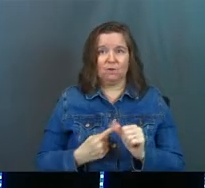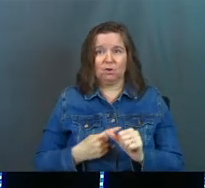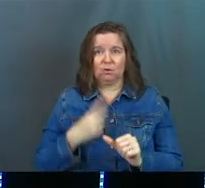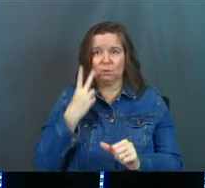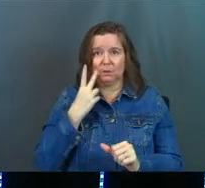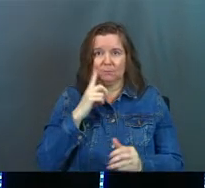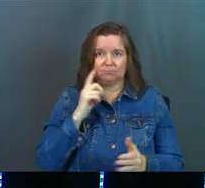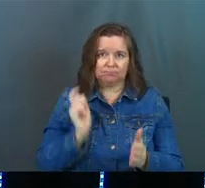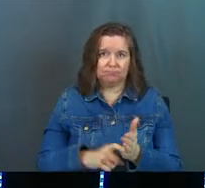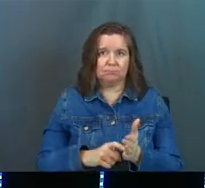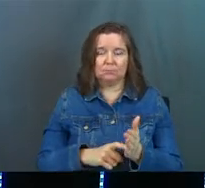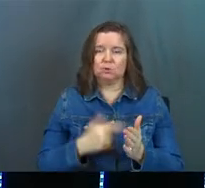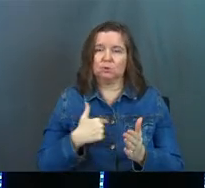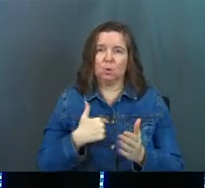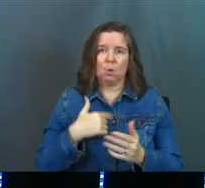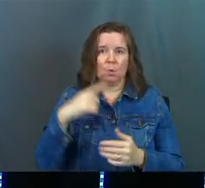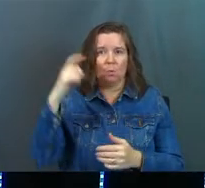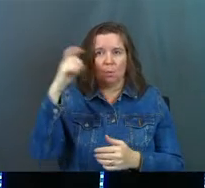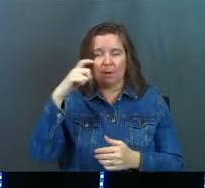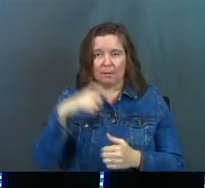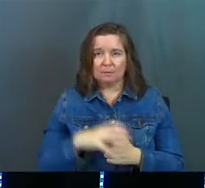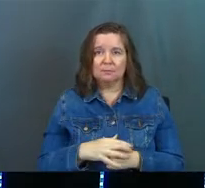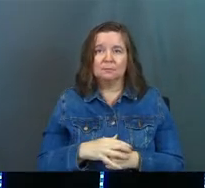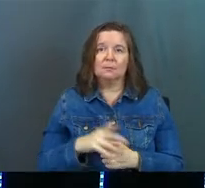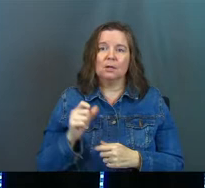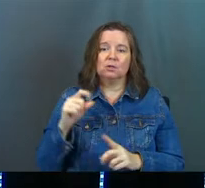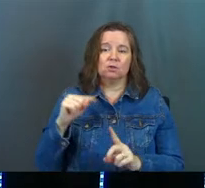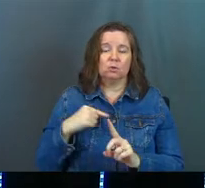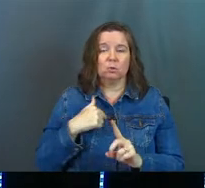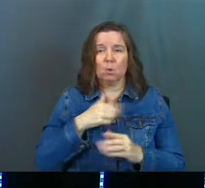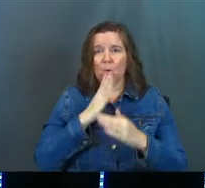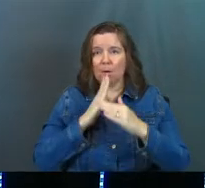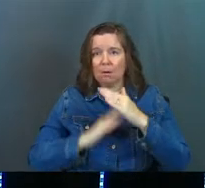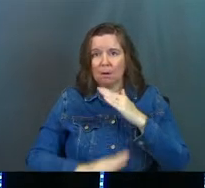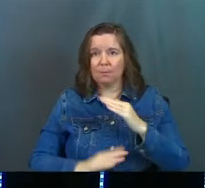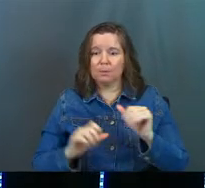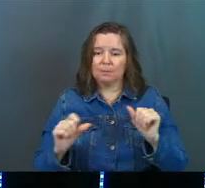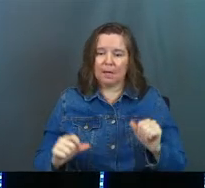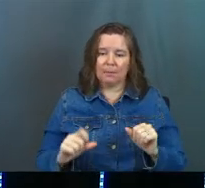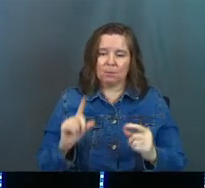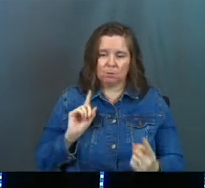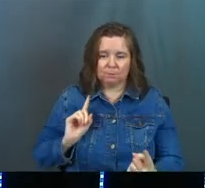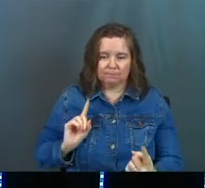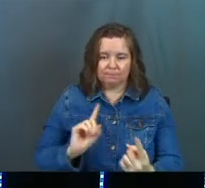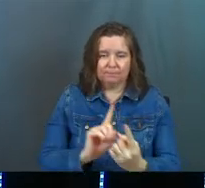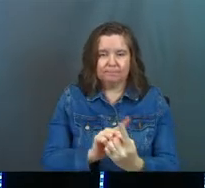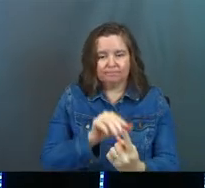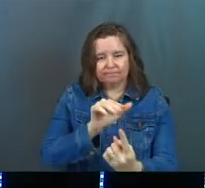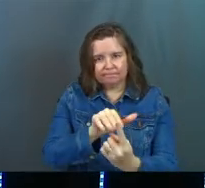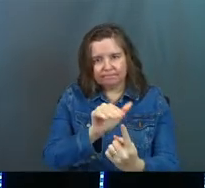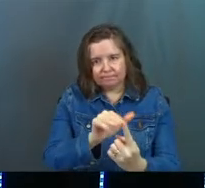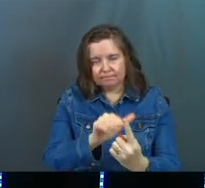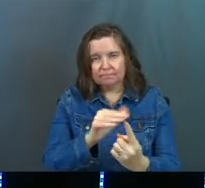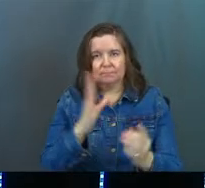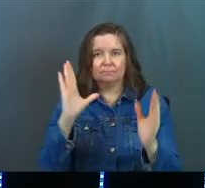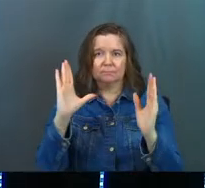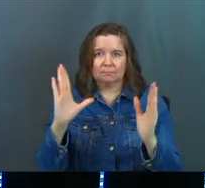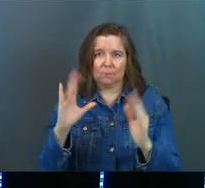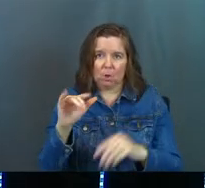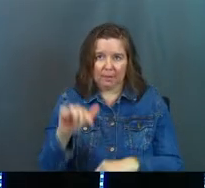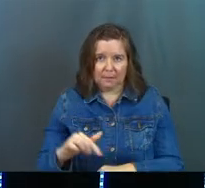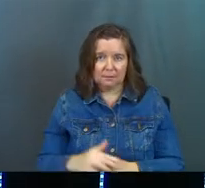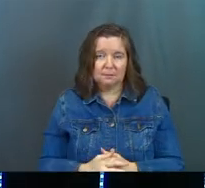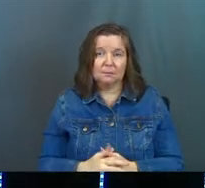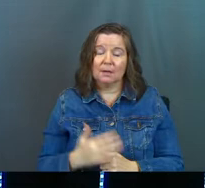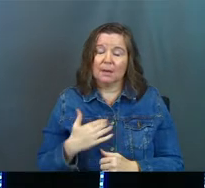to see. She's so wise. And she's so humble to be able to come to me and get my attention on